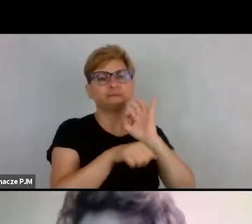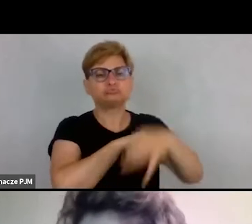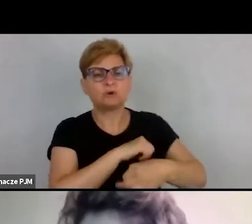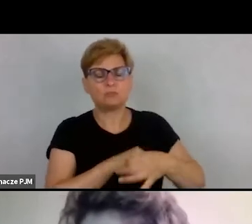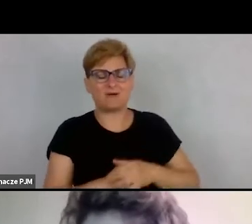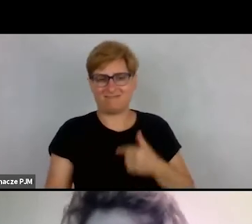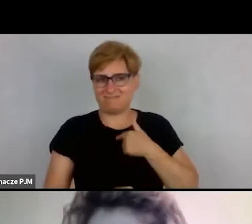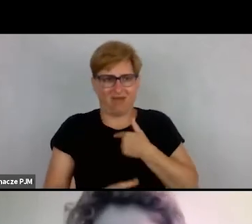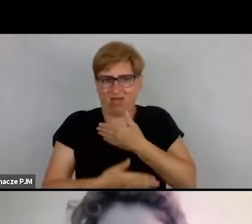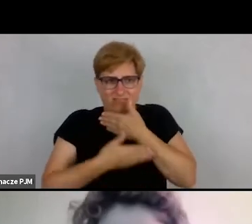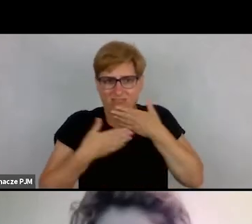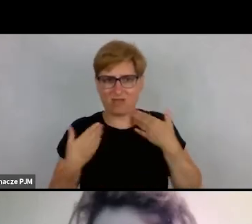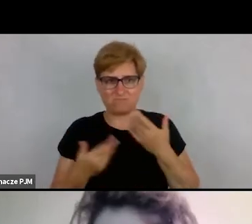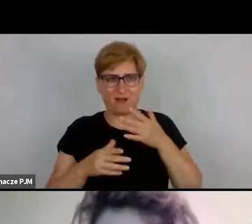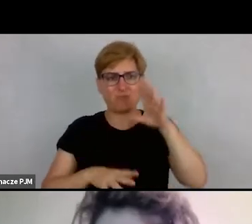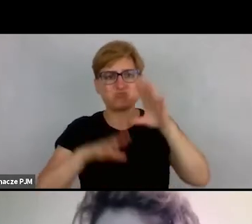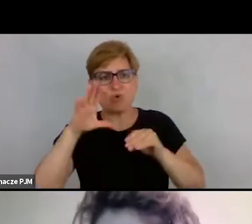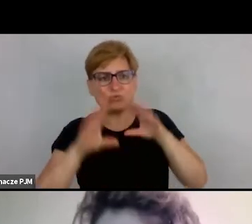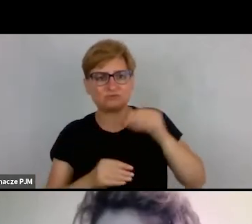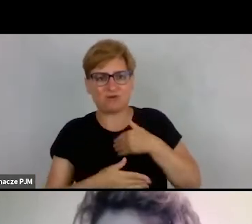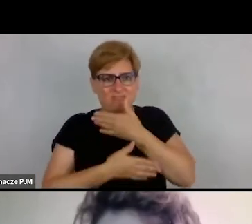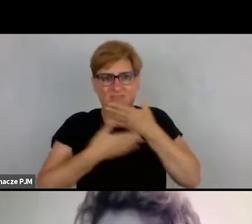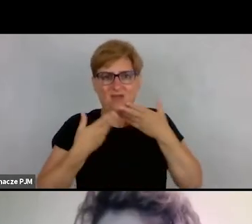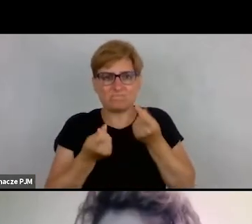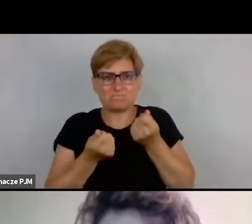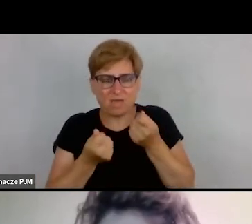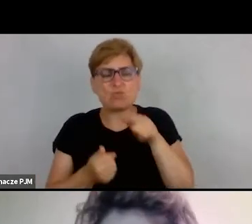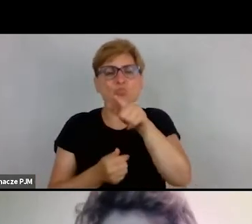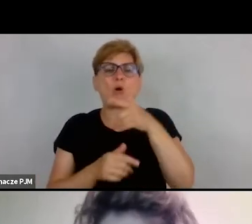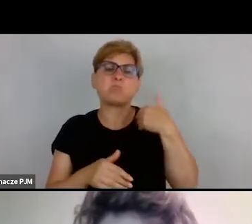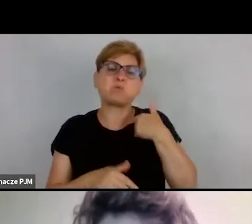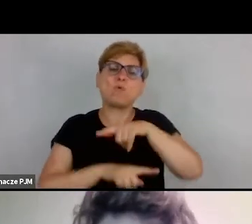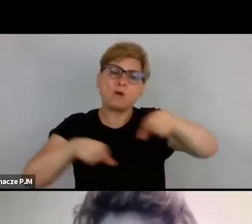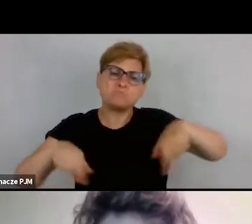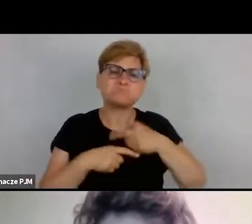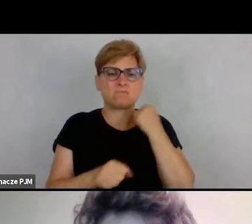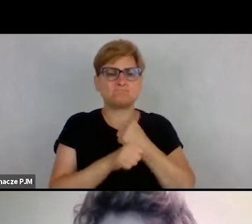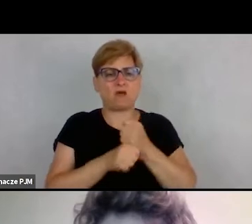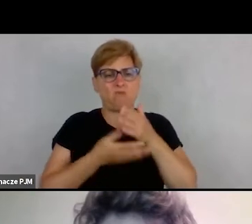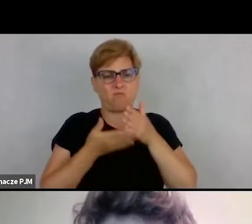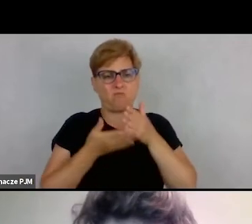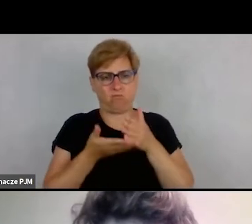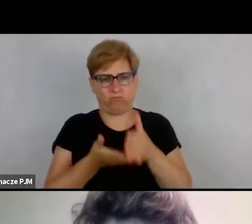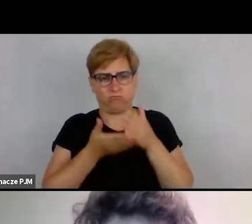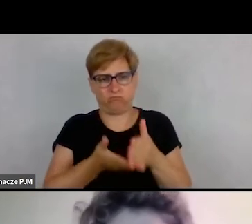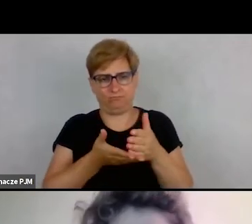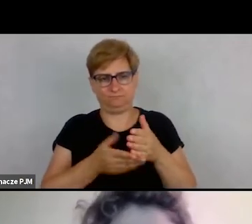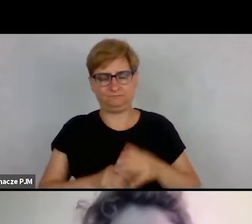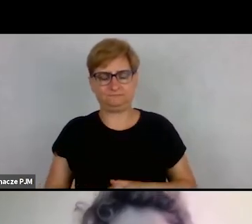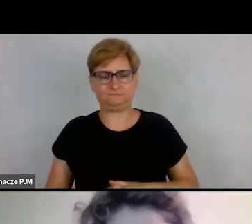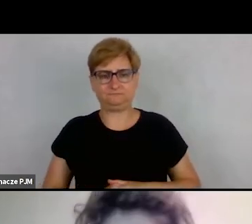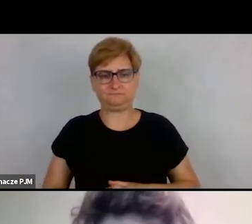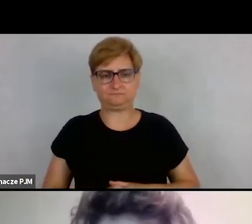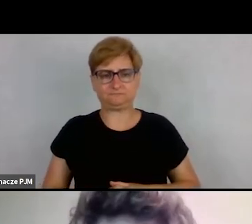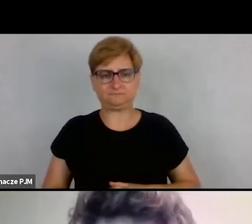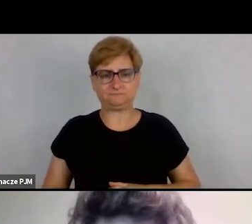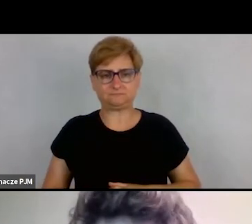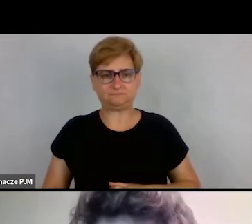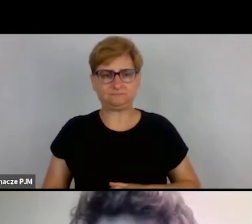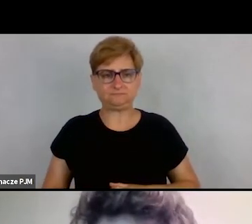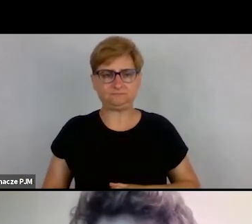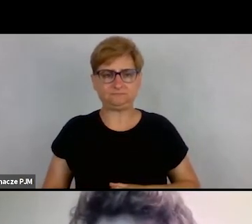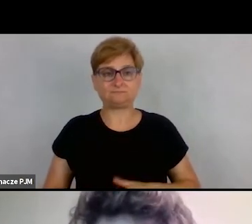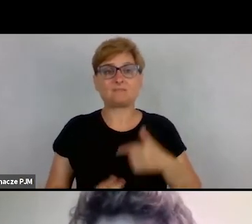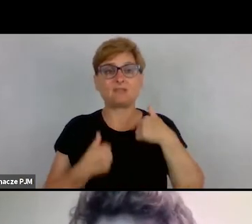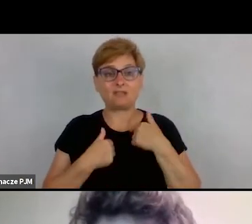do. And that work that I wanted to do was to begin to set up a program to work in the schools in